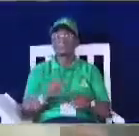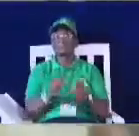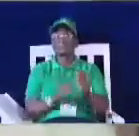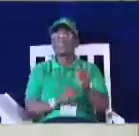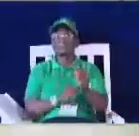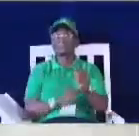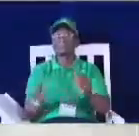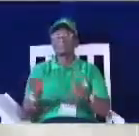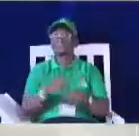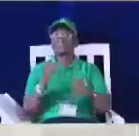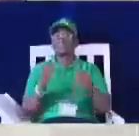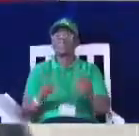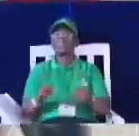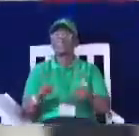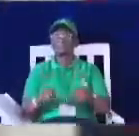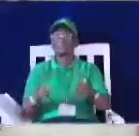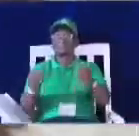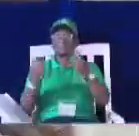He will restore.